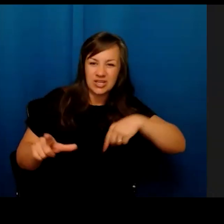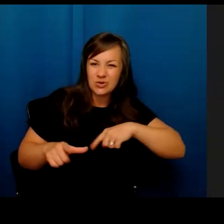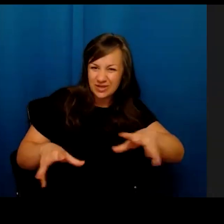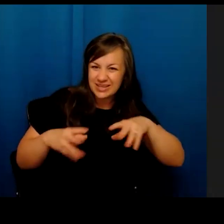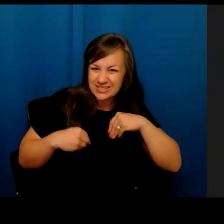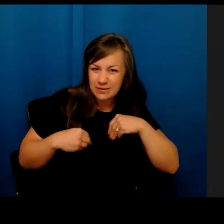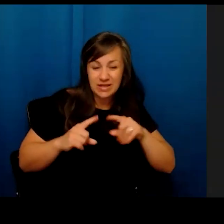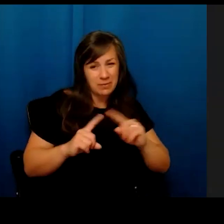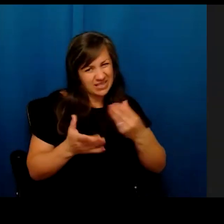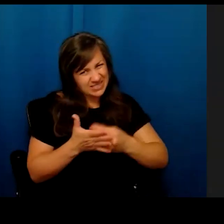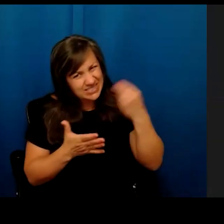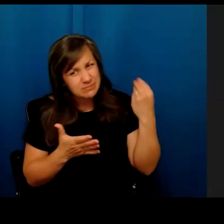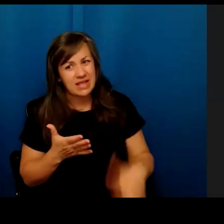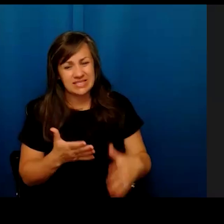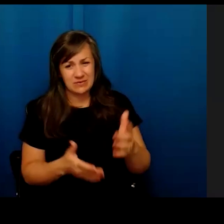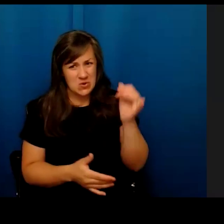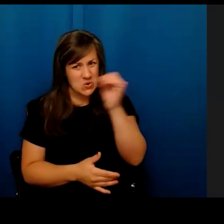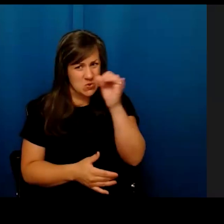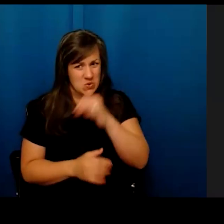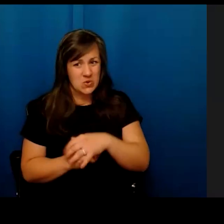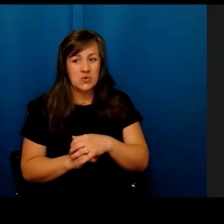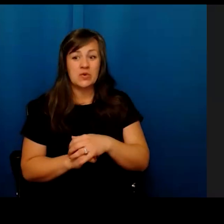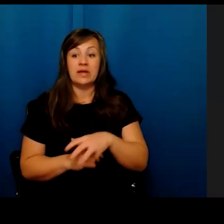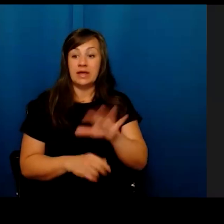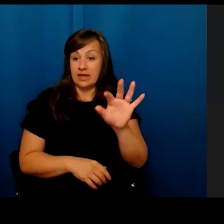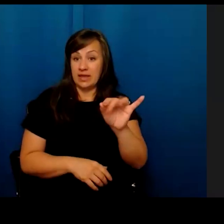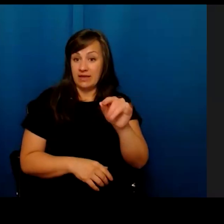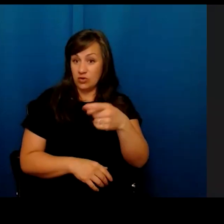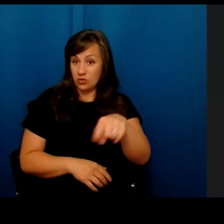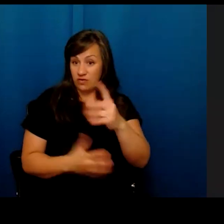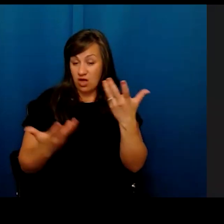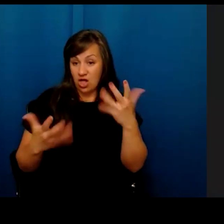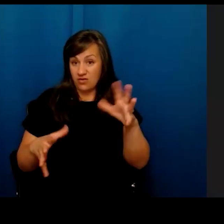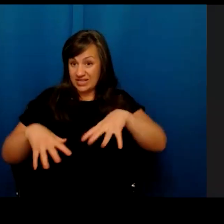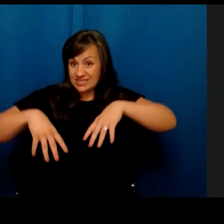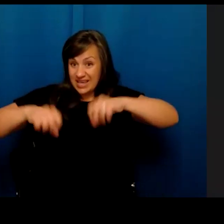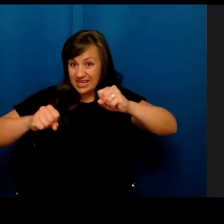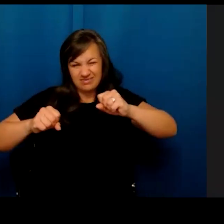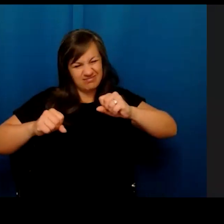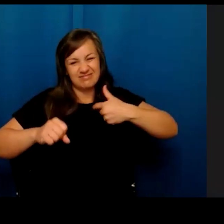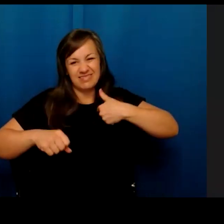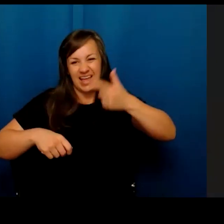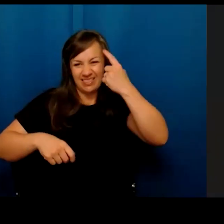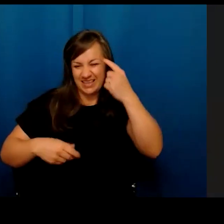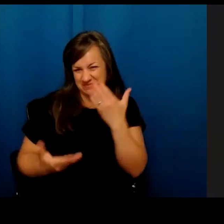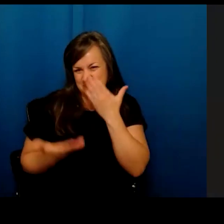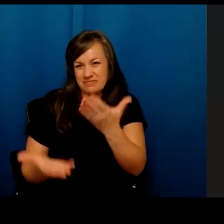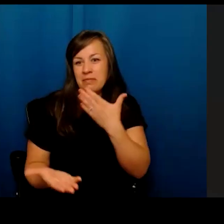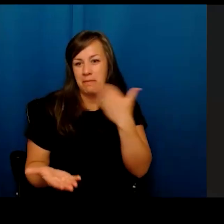they're incredibly expensive. So unless you've already taken those, just do the BYU FLATS.